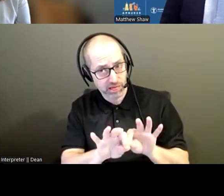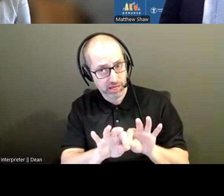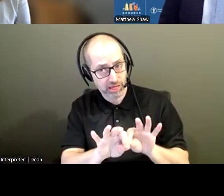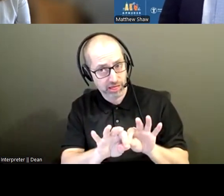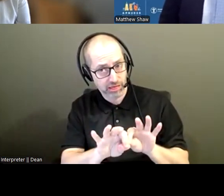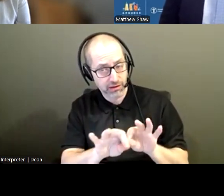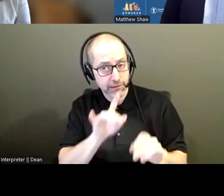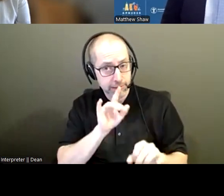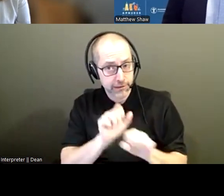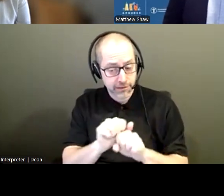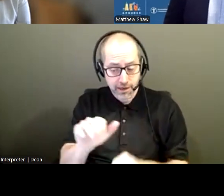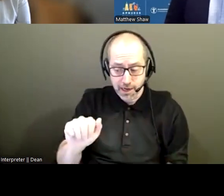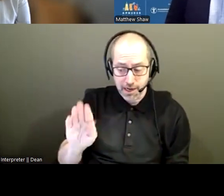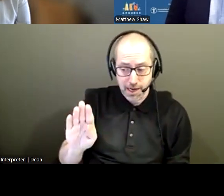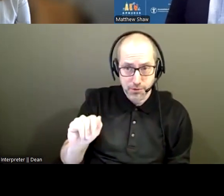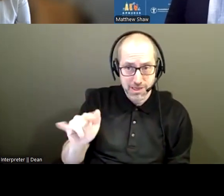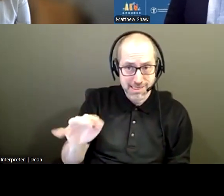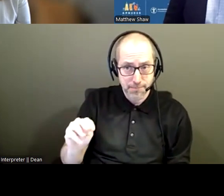reduce ableism in